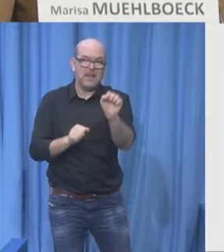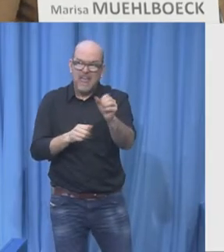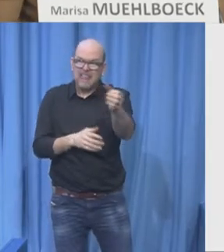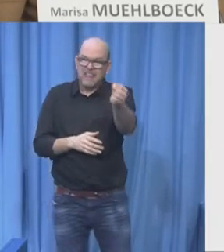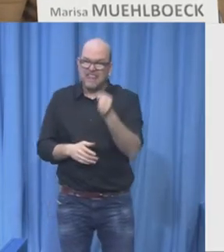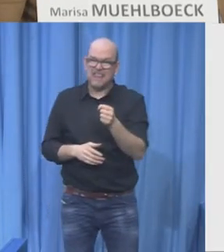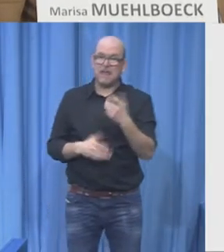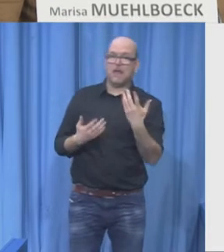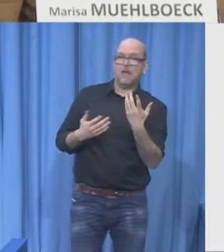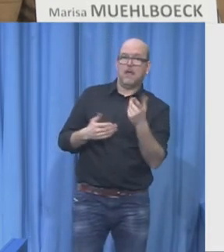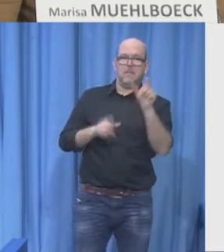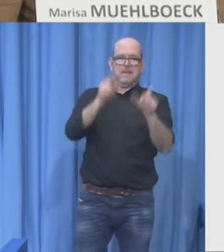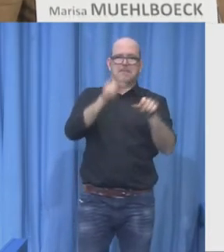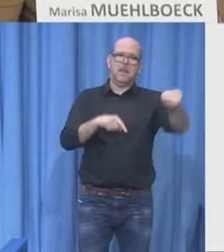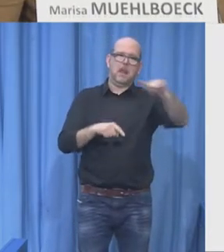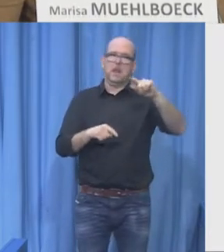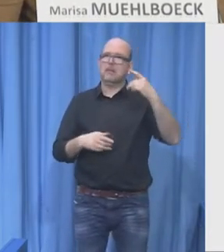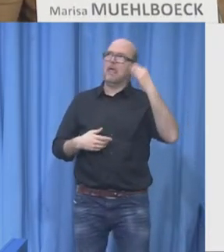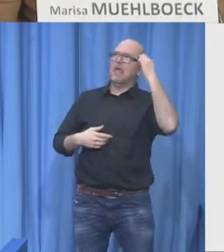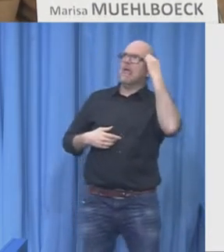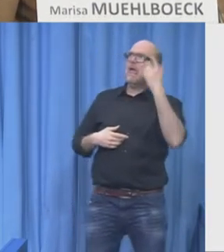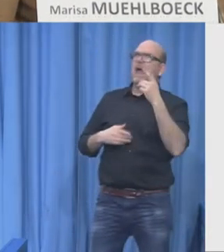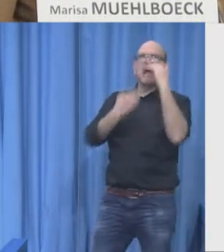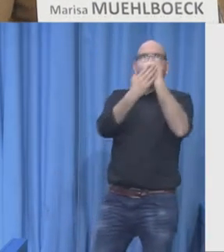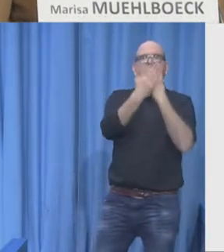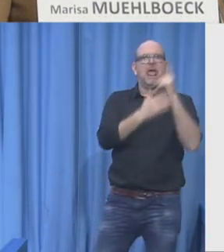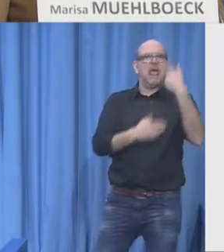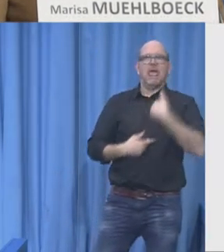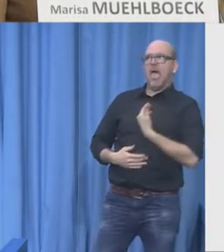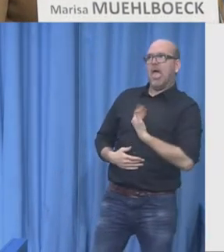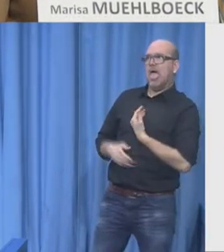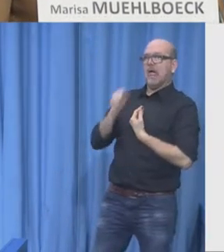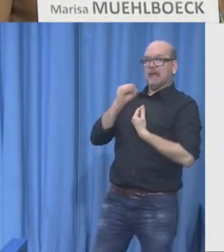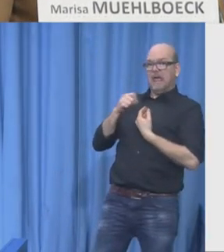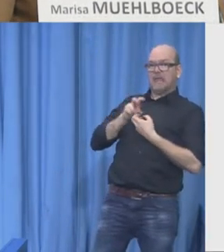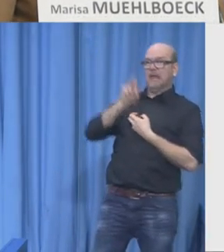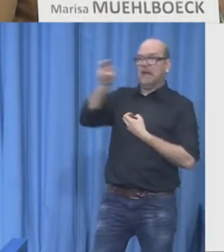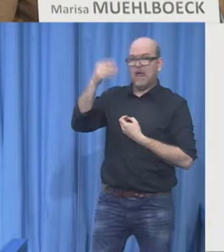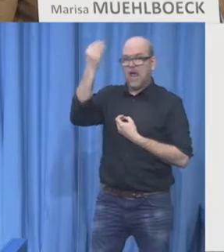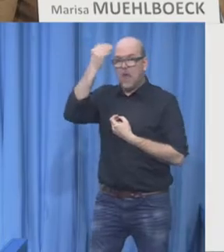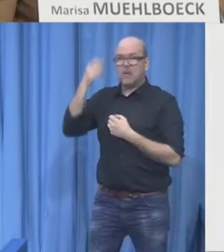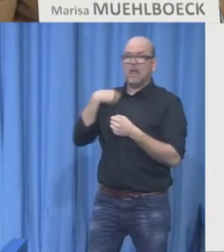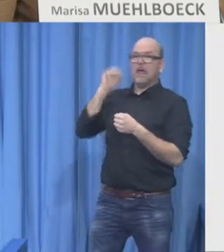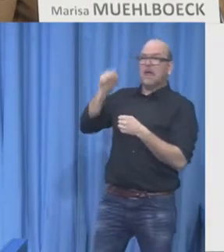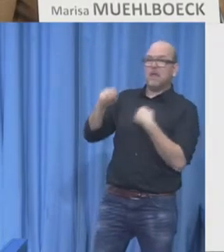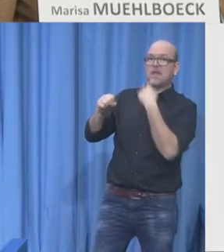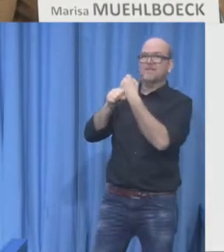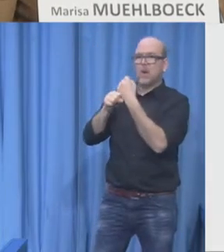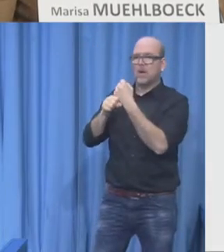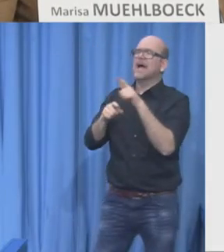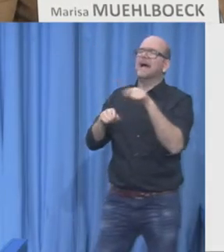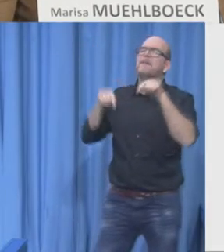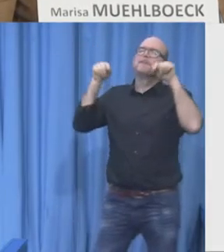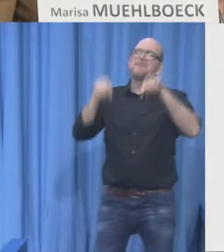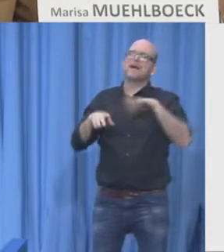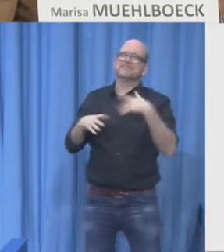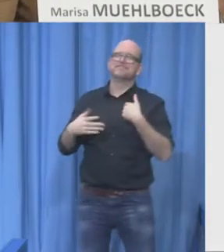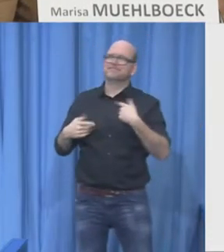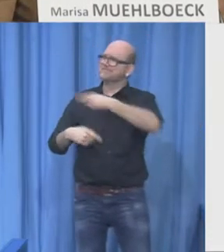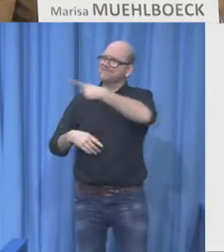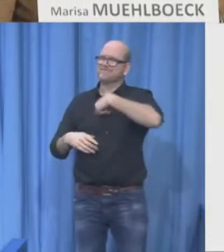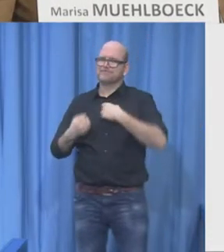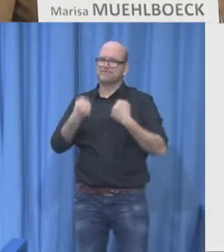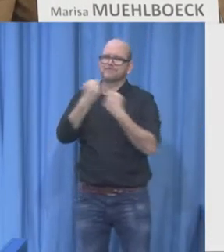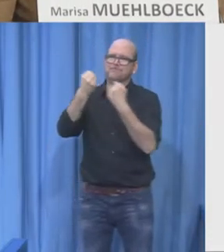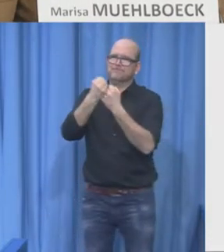know, it's often something that can be interpreted as threats. And such doubts might be overcome by identifying